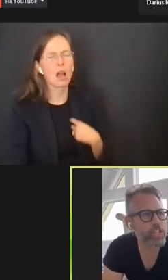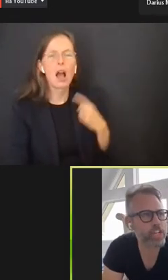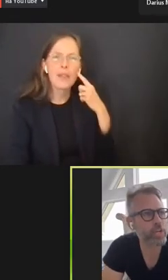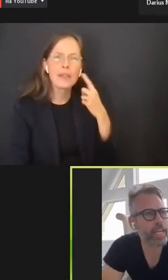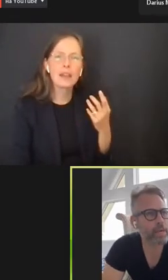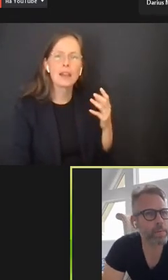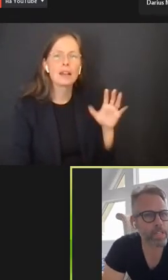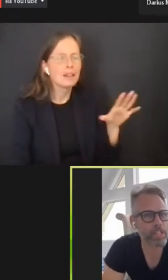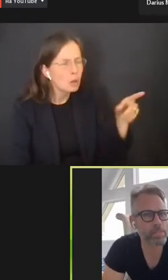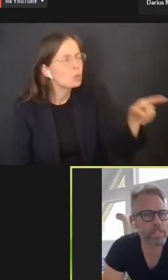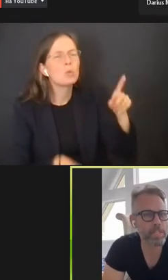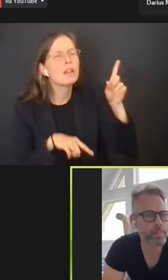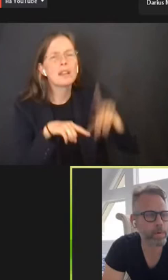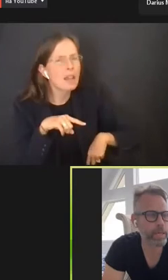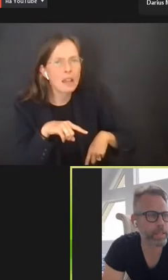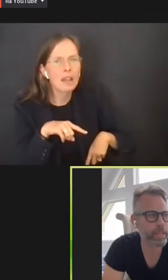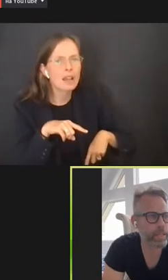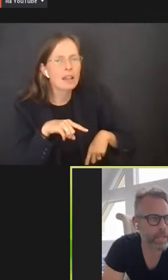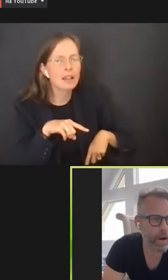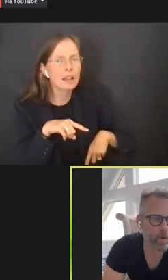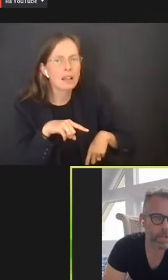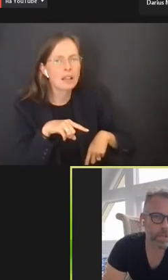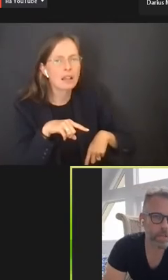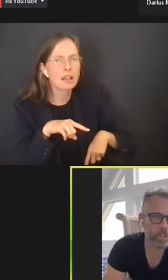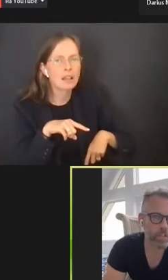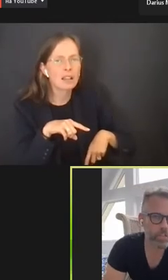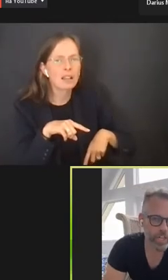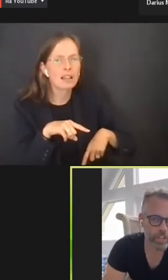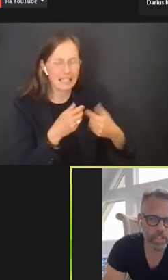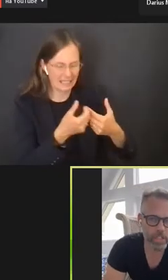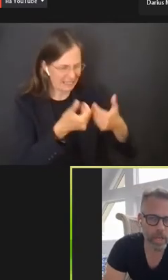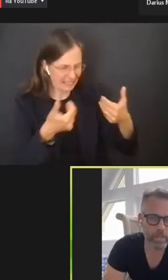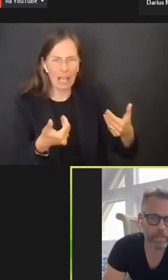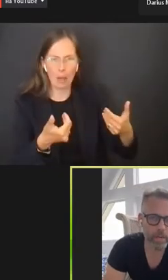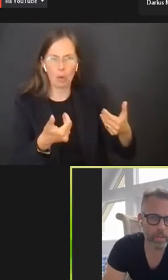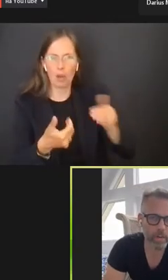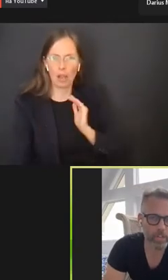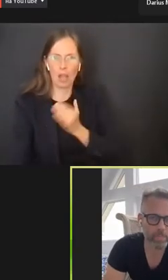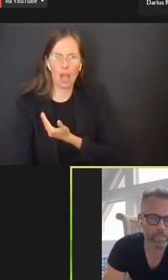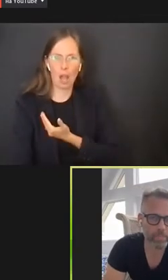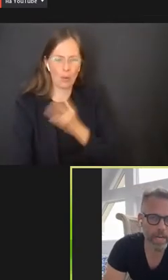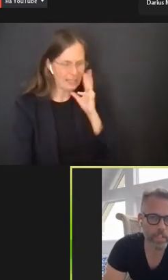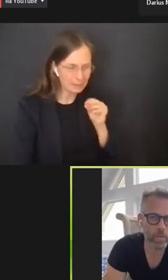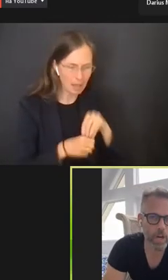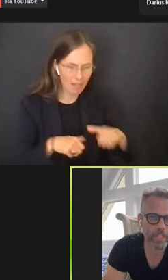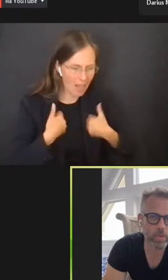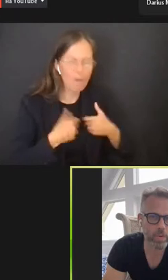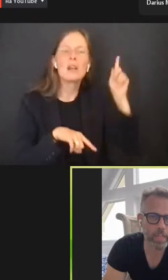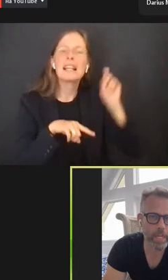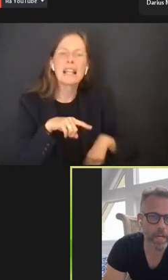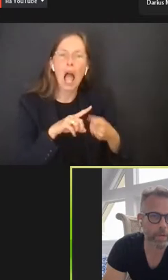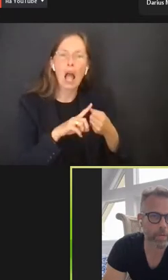I think, Misha, you can't possibly separate our trajectories in life from our friendship.